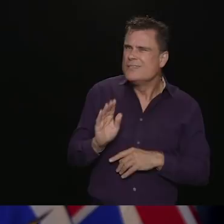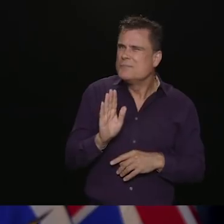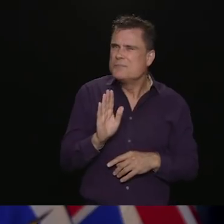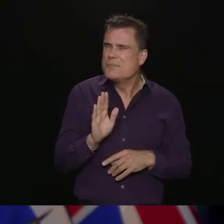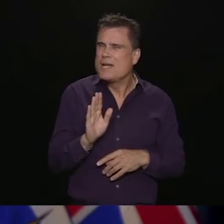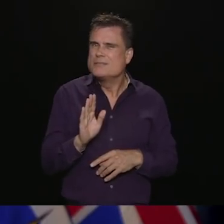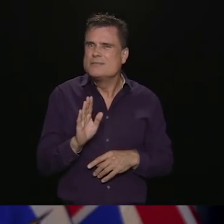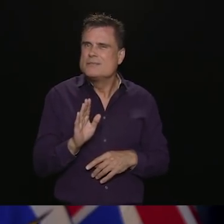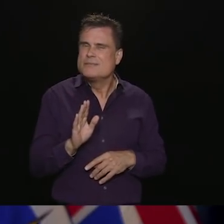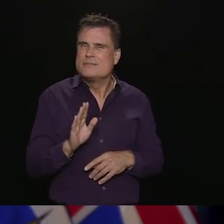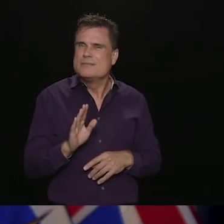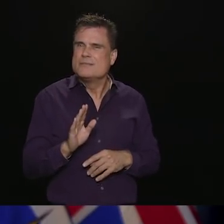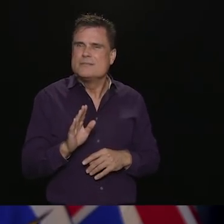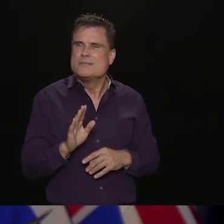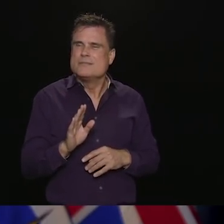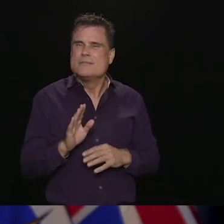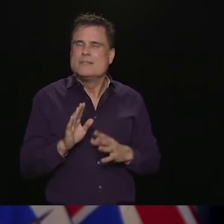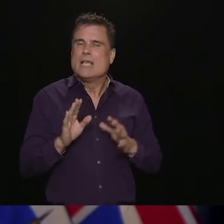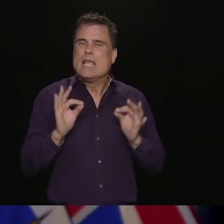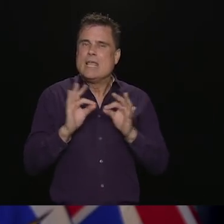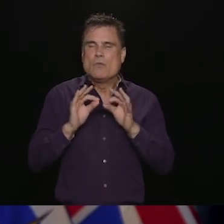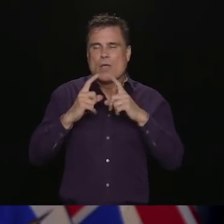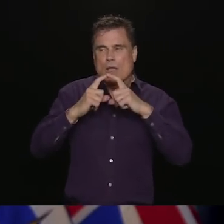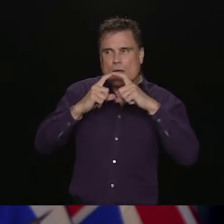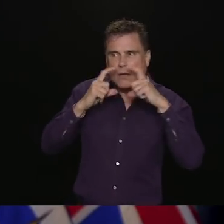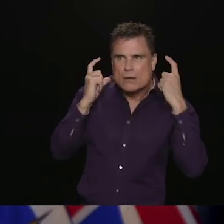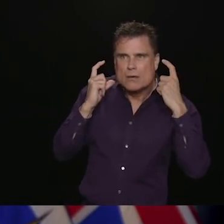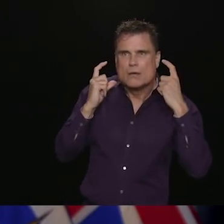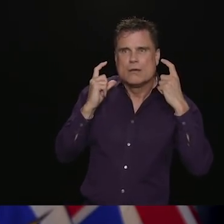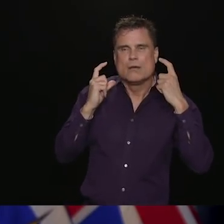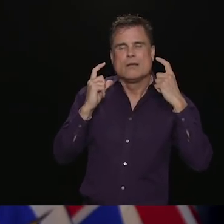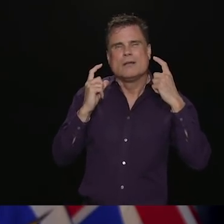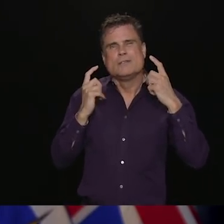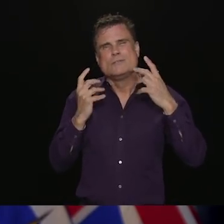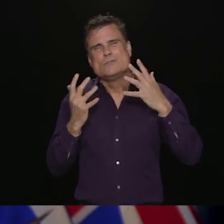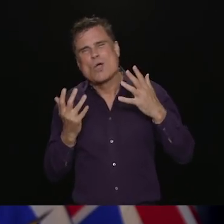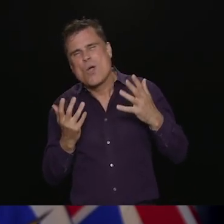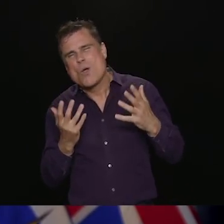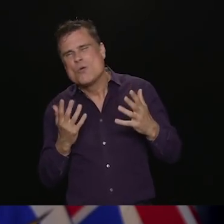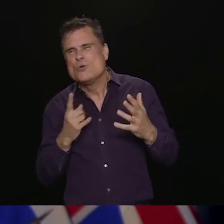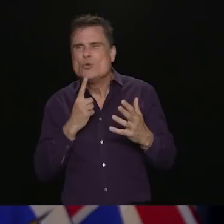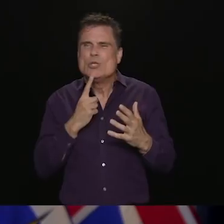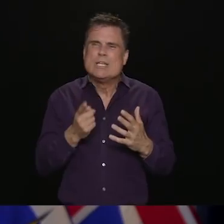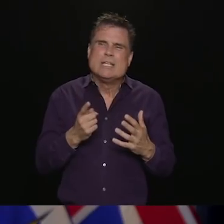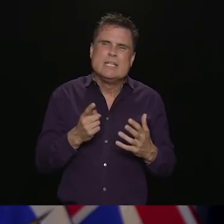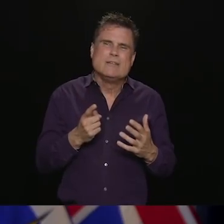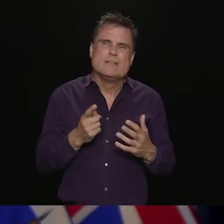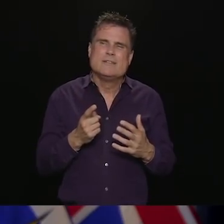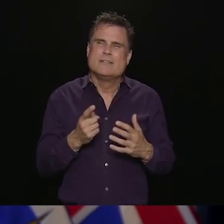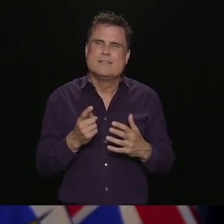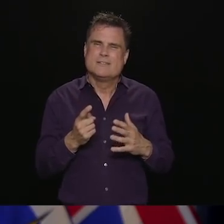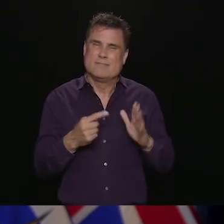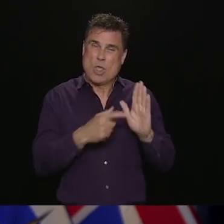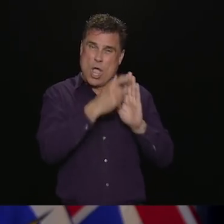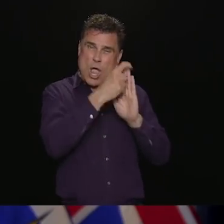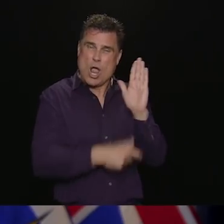1 to 2 meter range needs to be layered on. So I think that's a way of helping